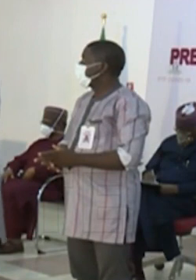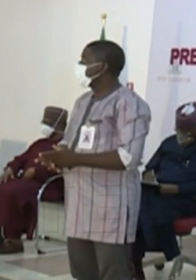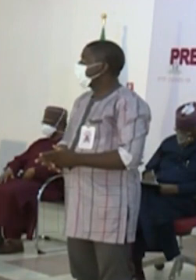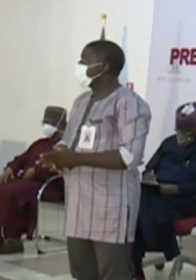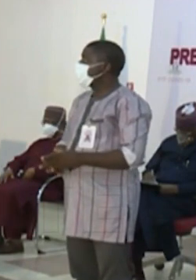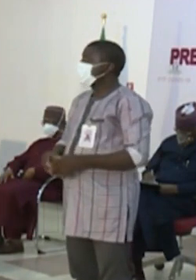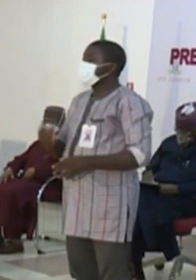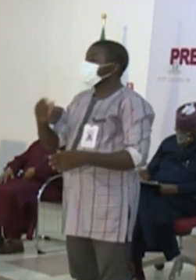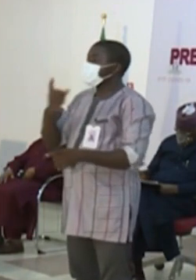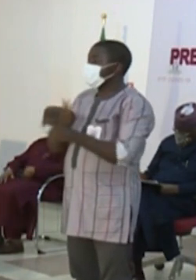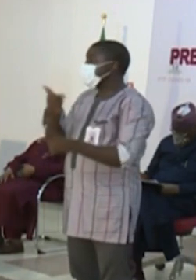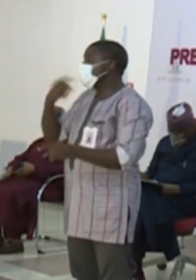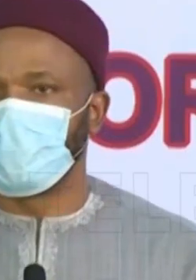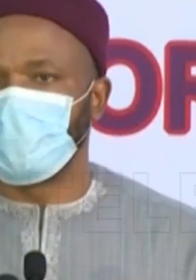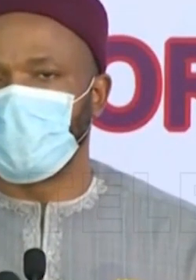Well, to say thank you,